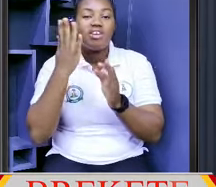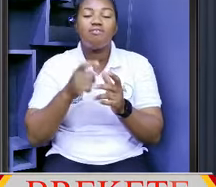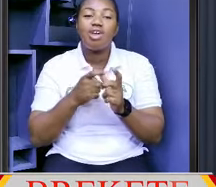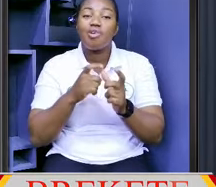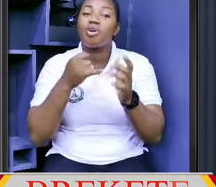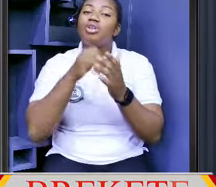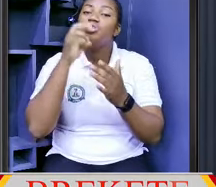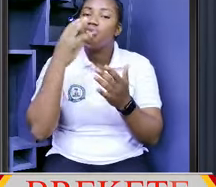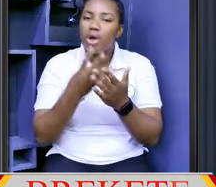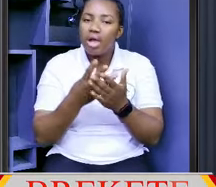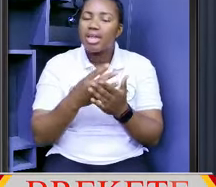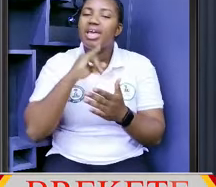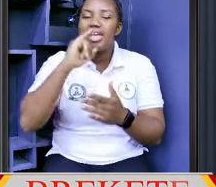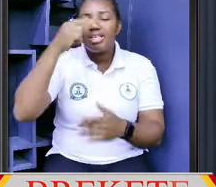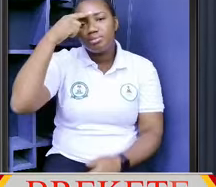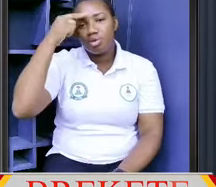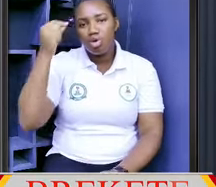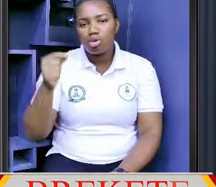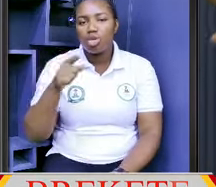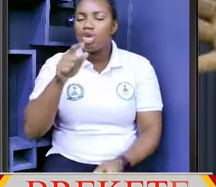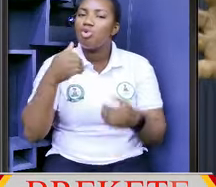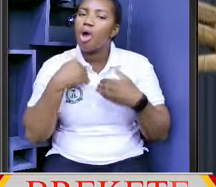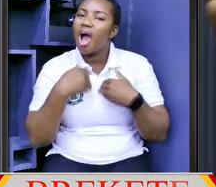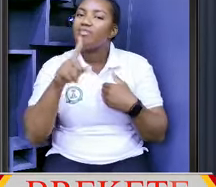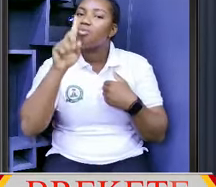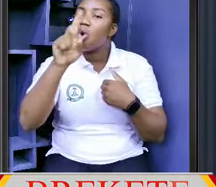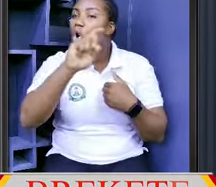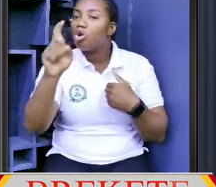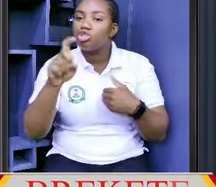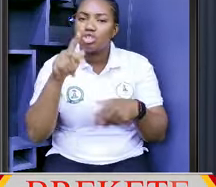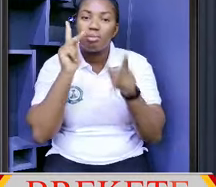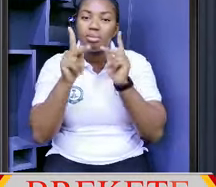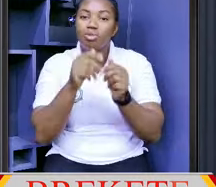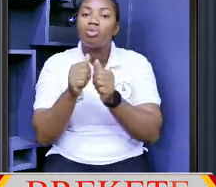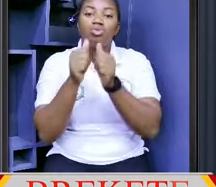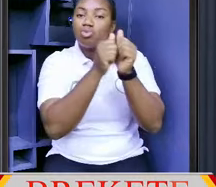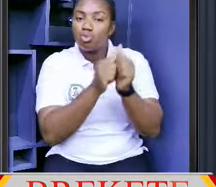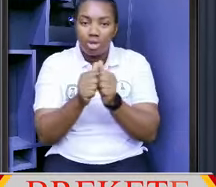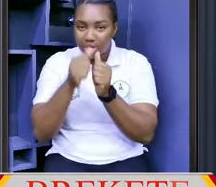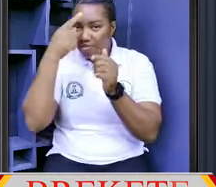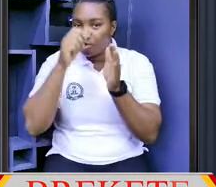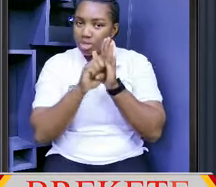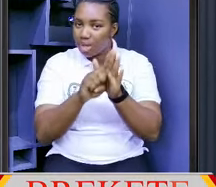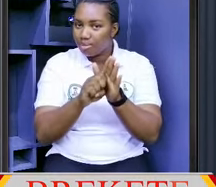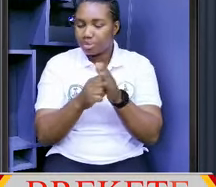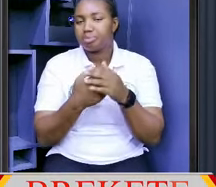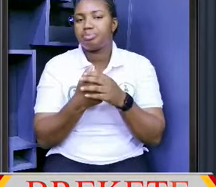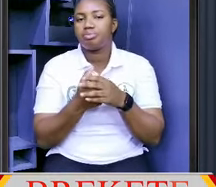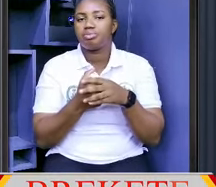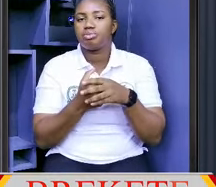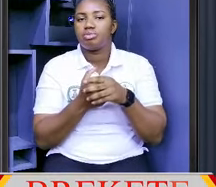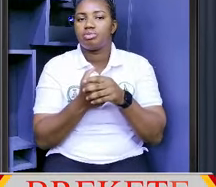well. Now, because you get 100 people together, for example,